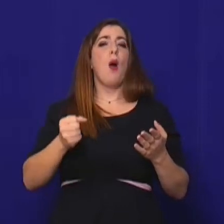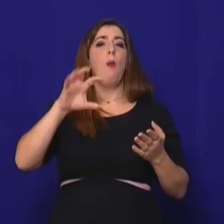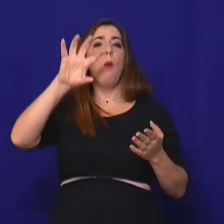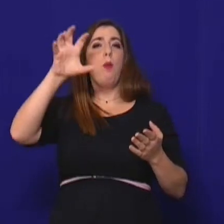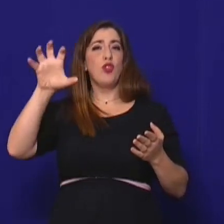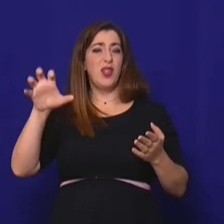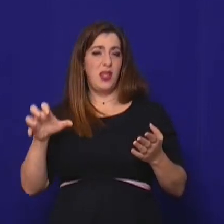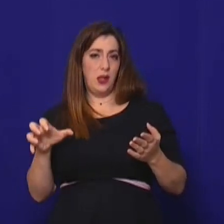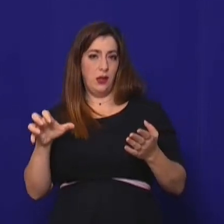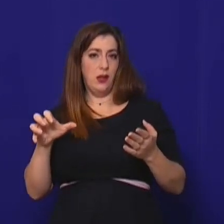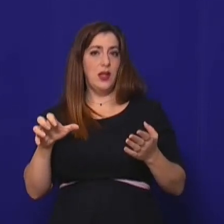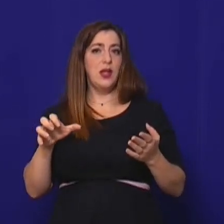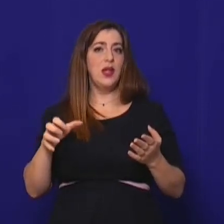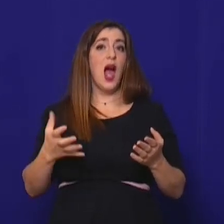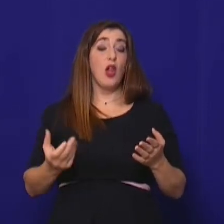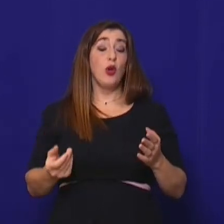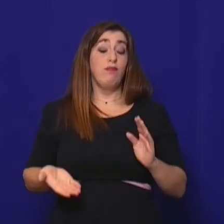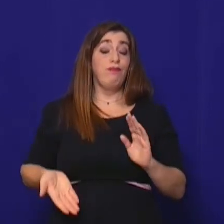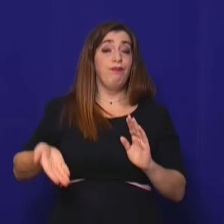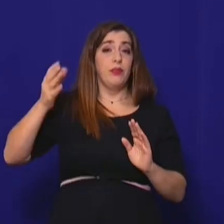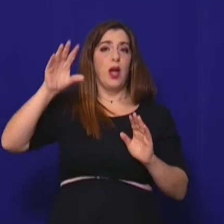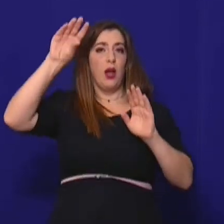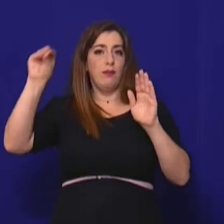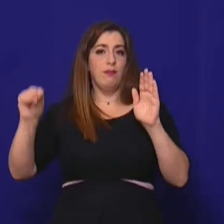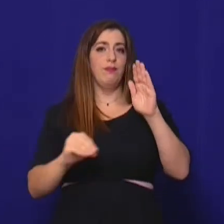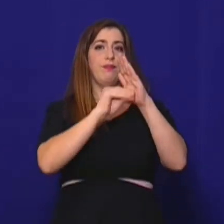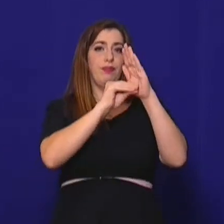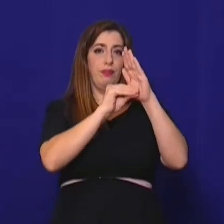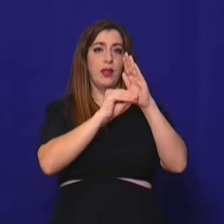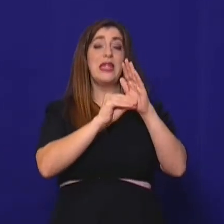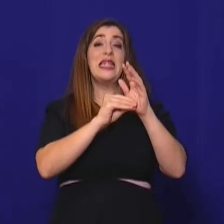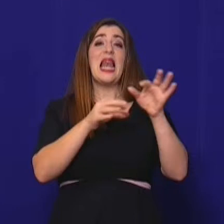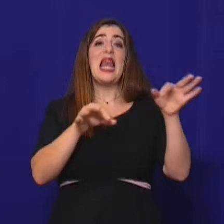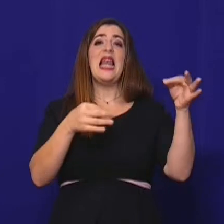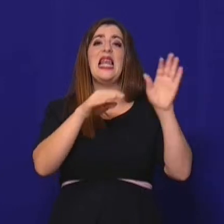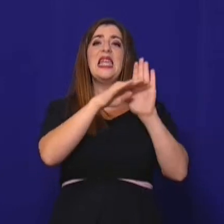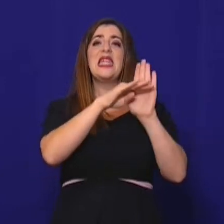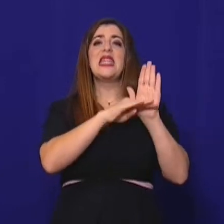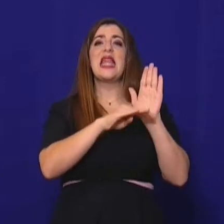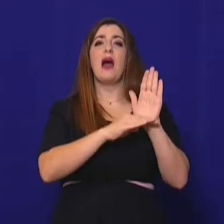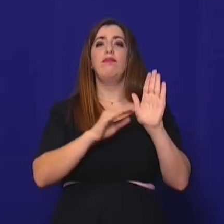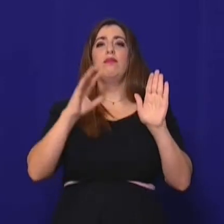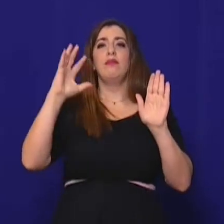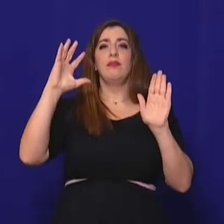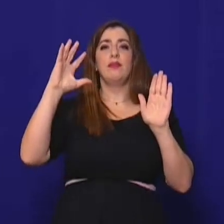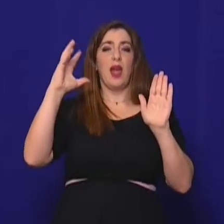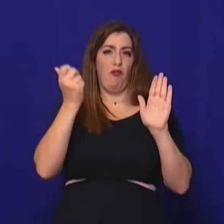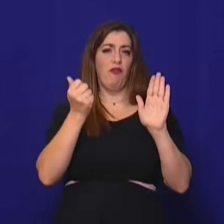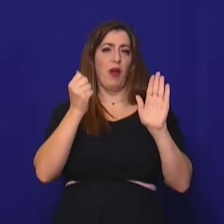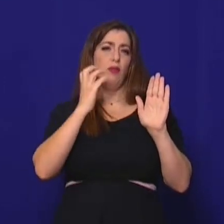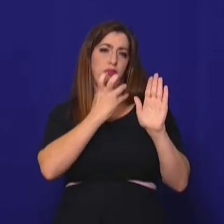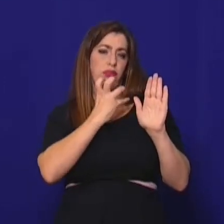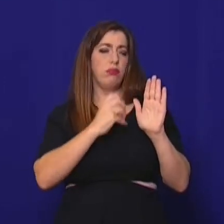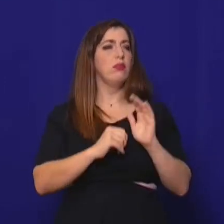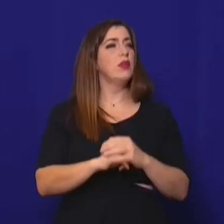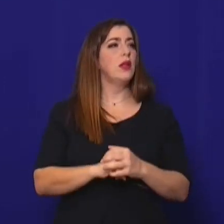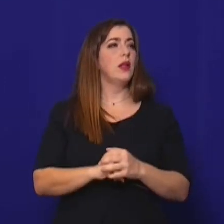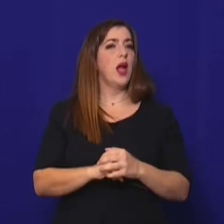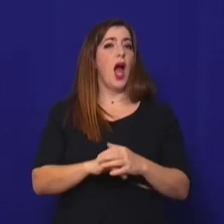minn nofs il-lejl tal-lejla propju tkun qiegħda tiġi amendata din il-lista fejn